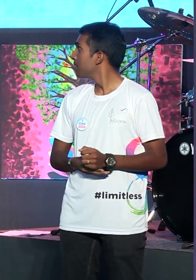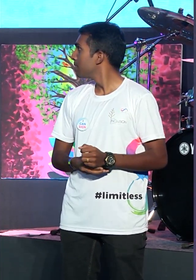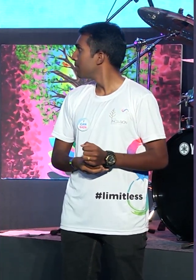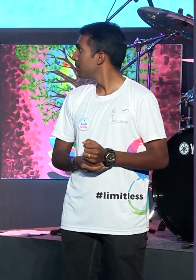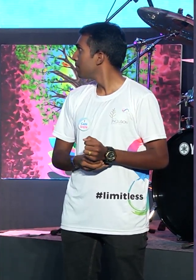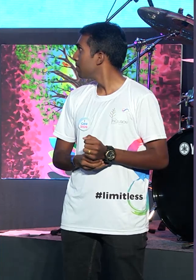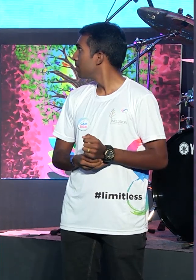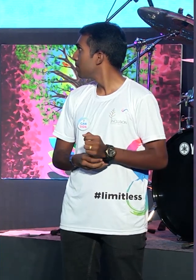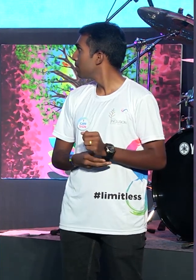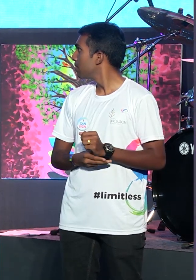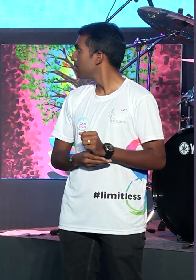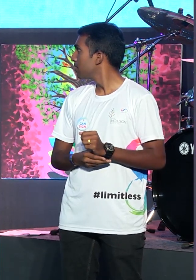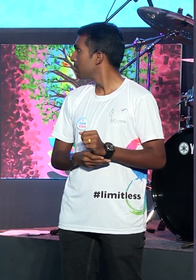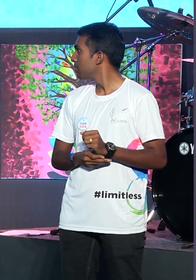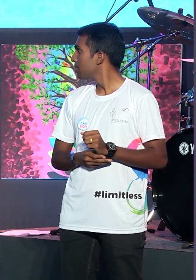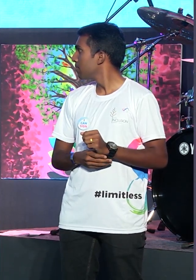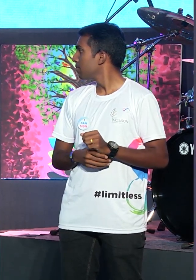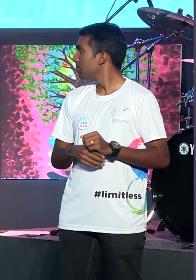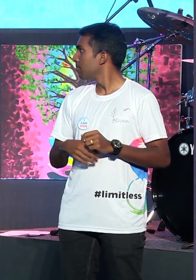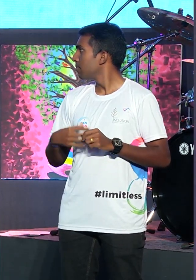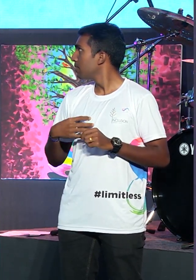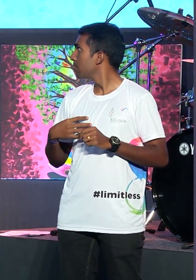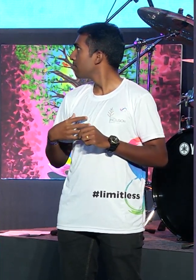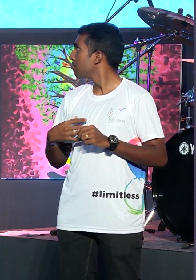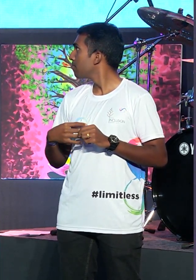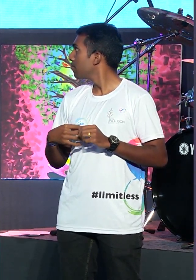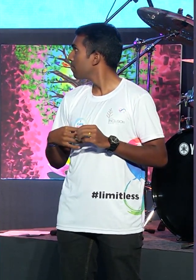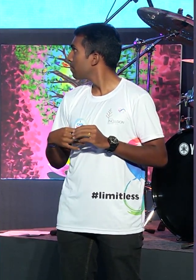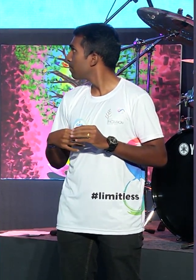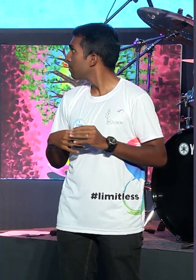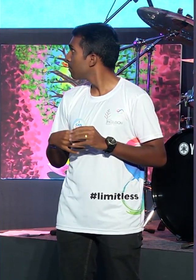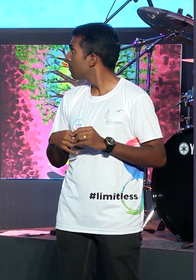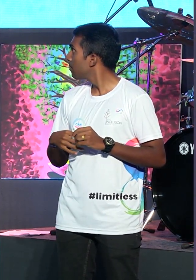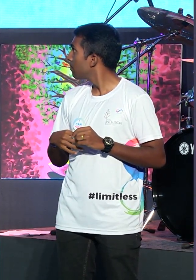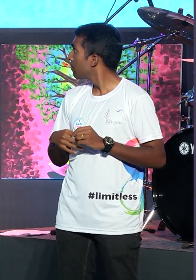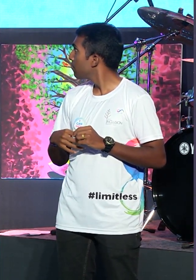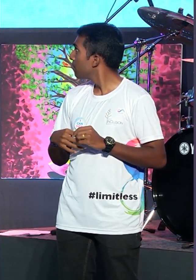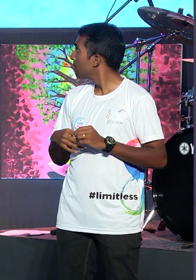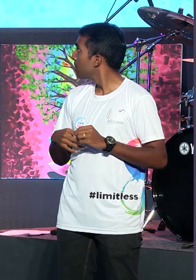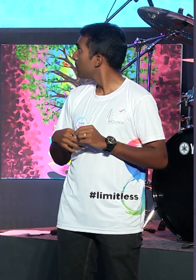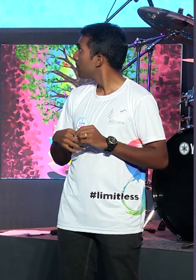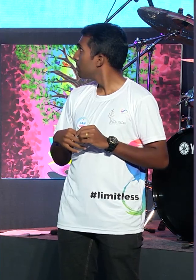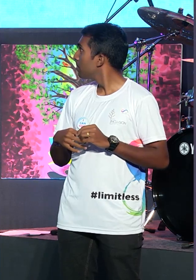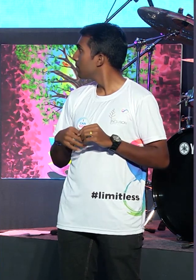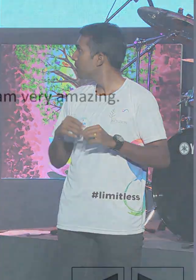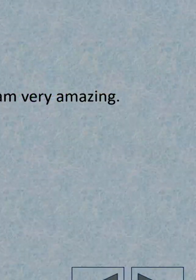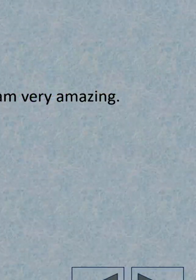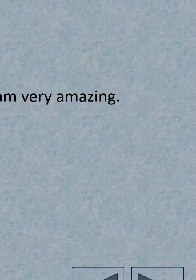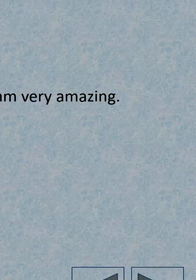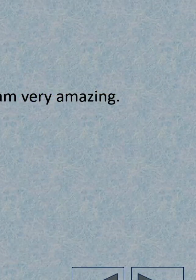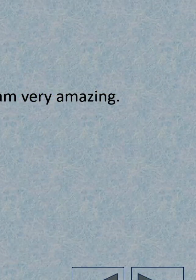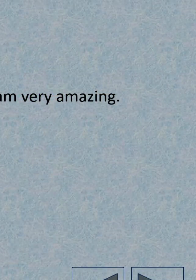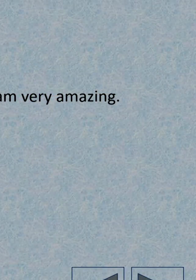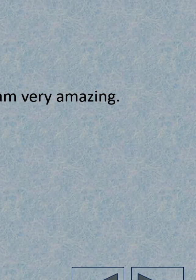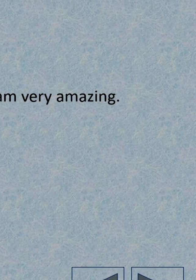Here's a PPT on my biography and my life. Next slide. And then one thing someone said about me is that I'm very amazing. Here's a